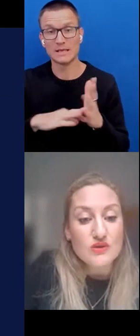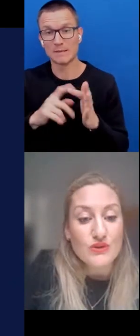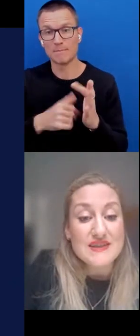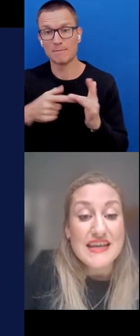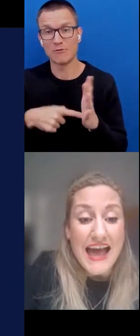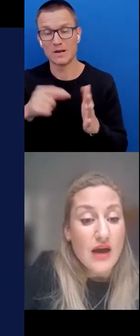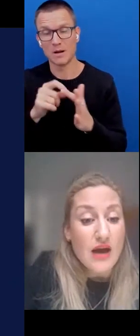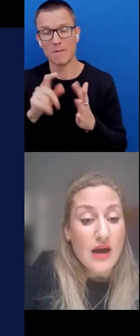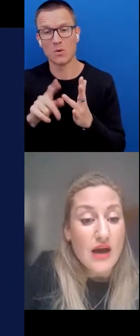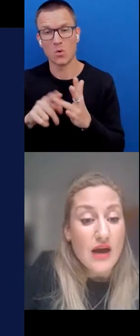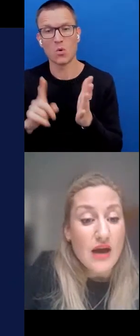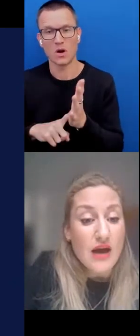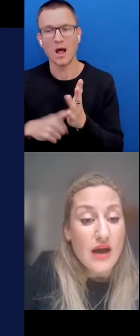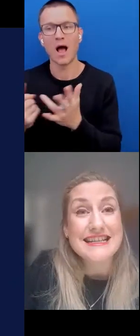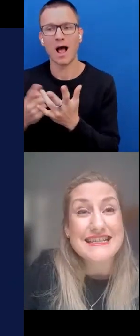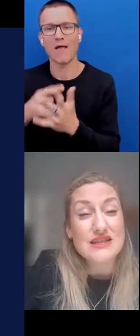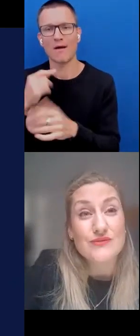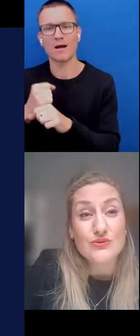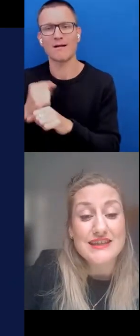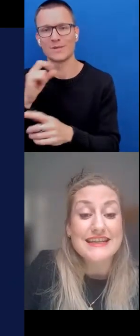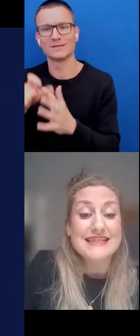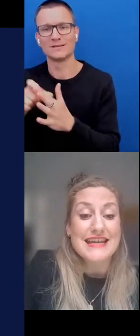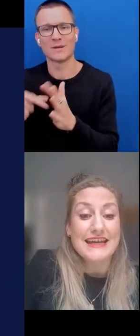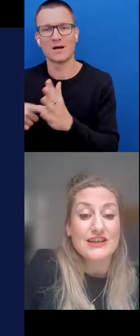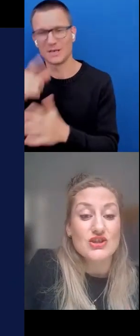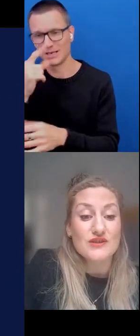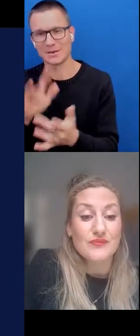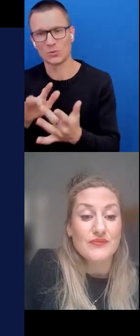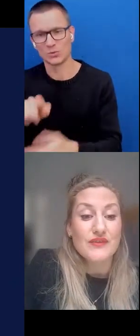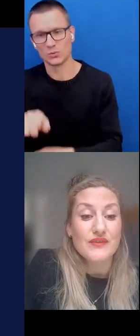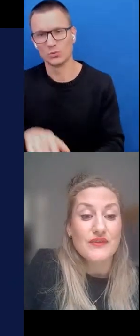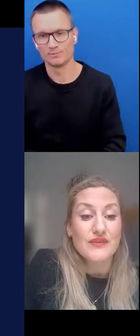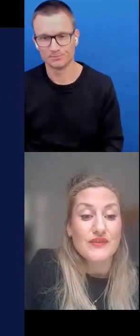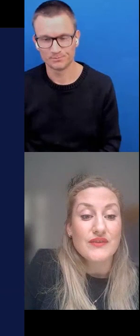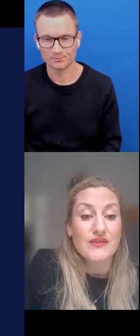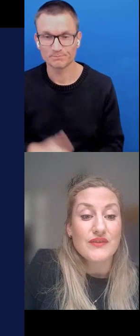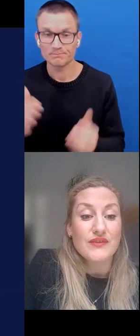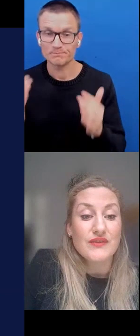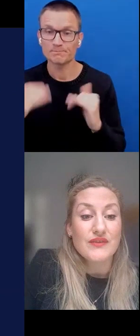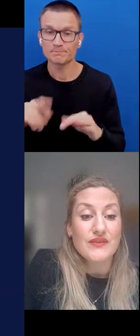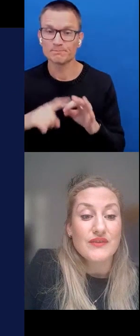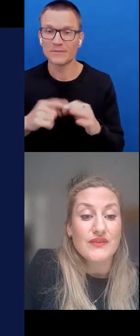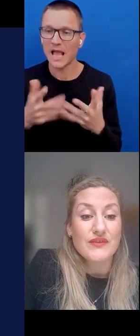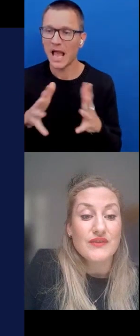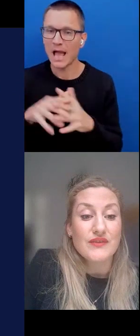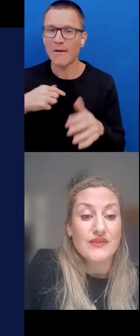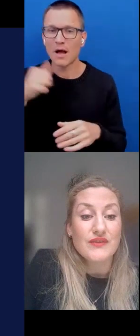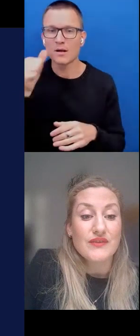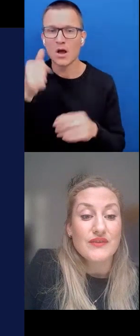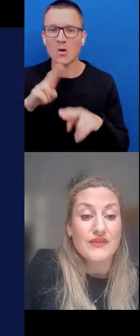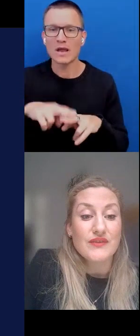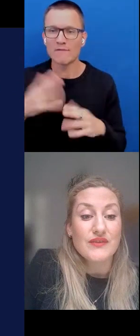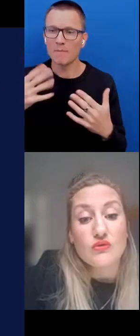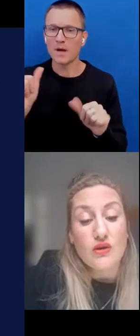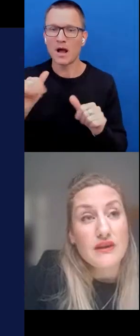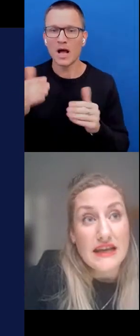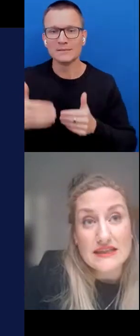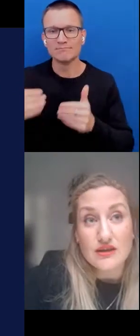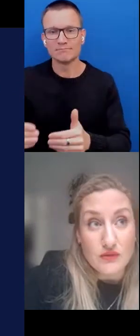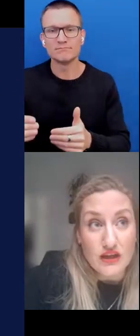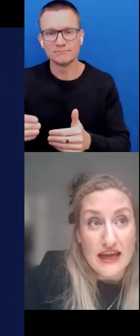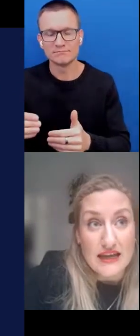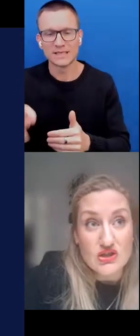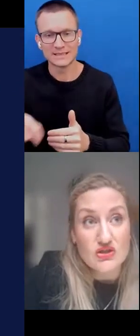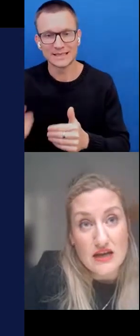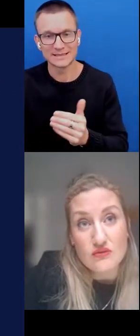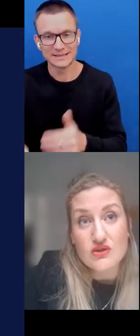Another question was, how will I know if I've been successful to the next stage? Our team will be contacting you via your